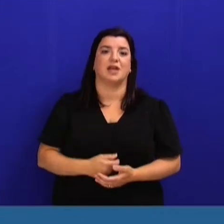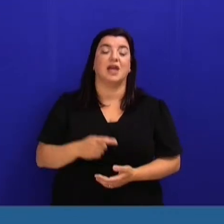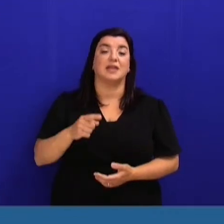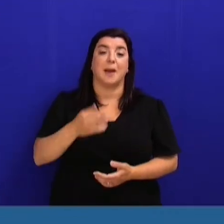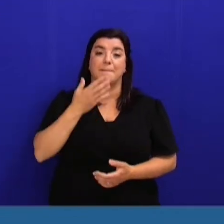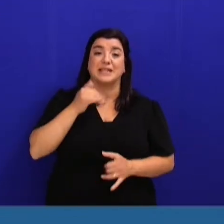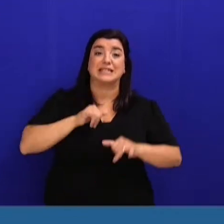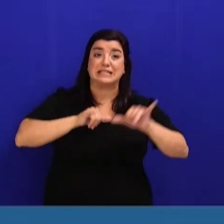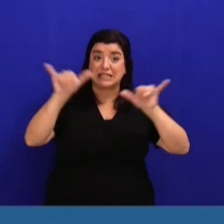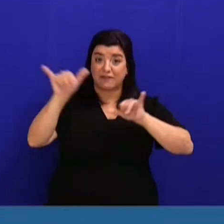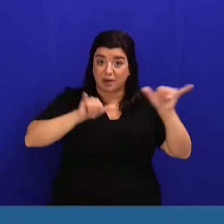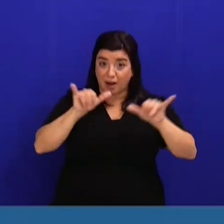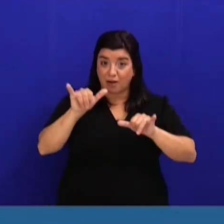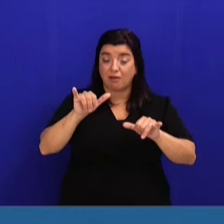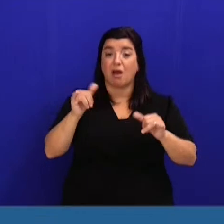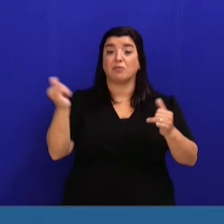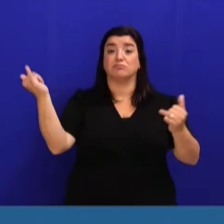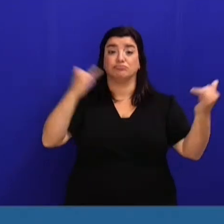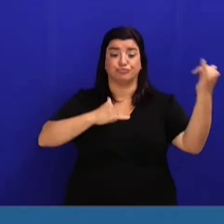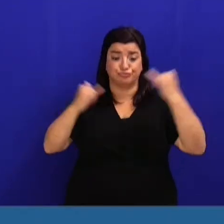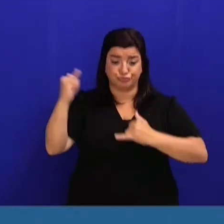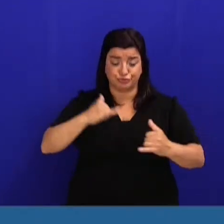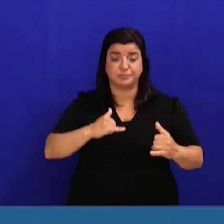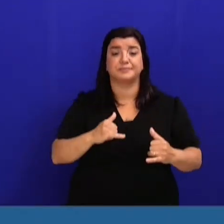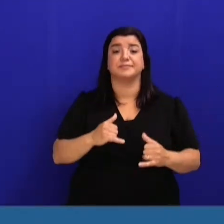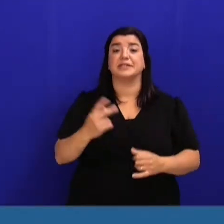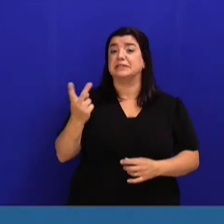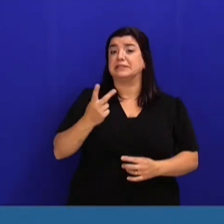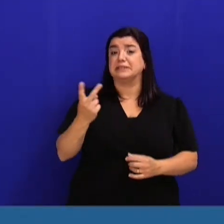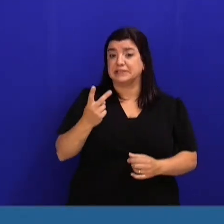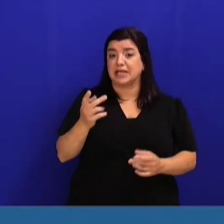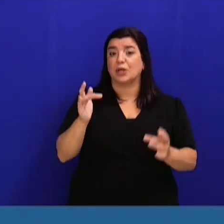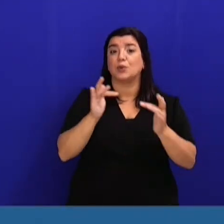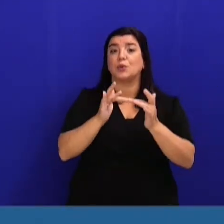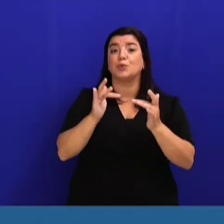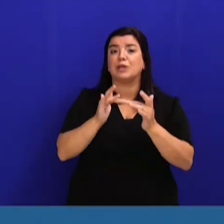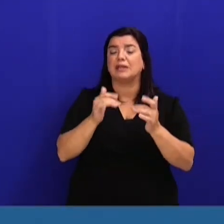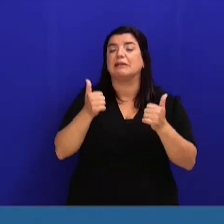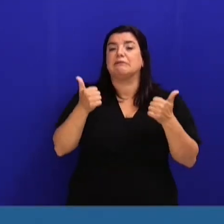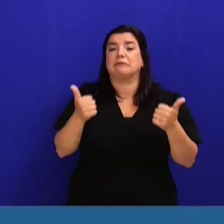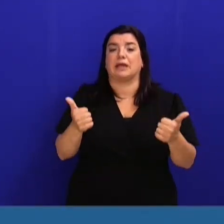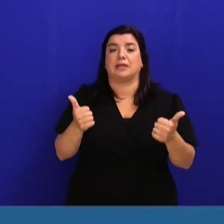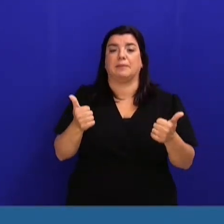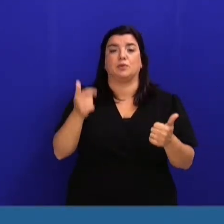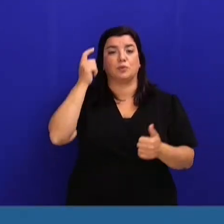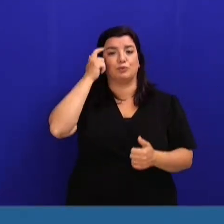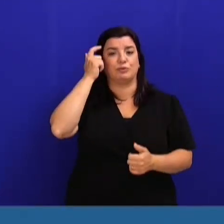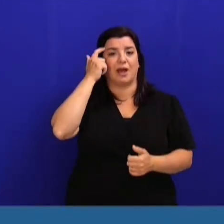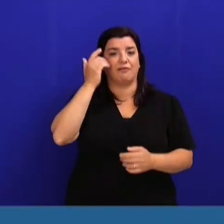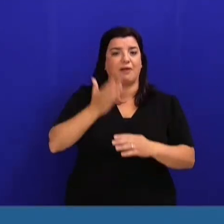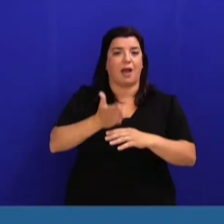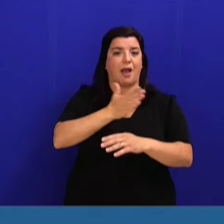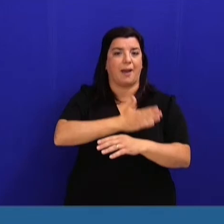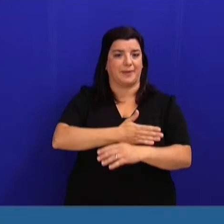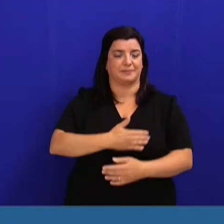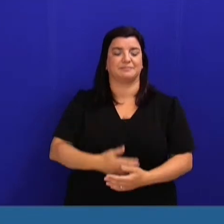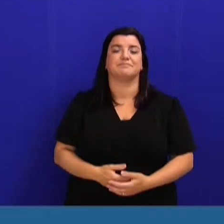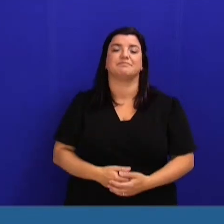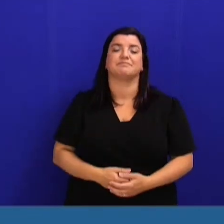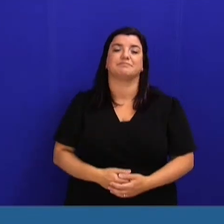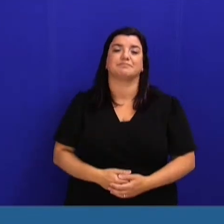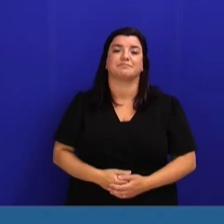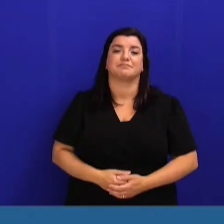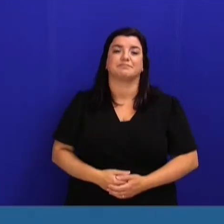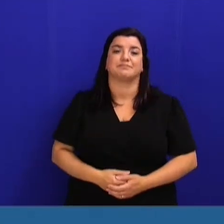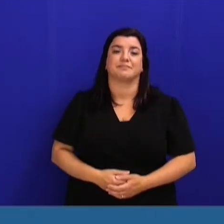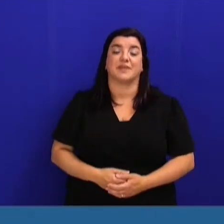barra u kif ukoll jekk inti jiġu xi turisti hawn Malta u jkollok xi mod kuntatt magħhom. Issa li minn nhar